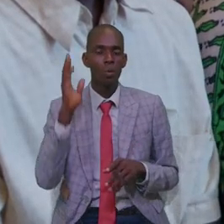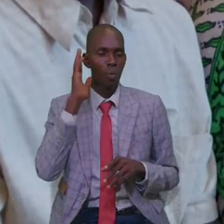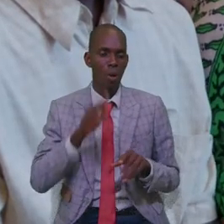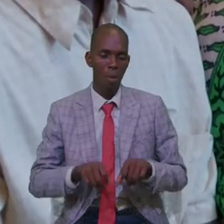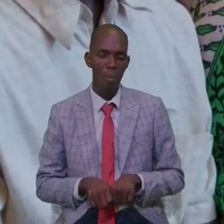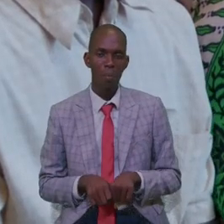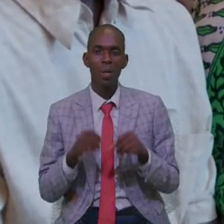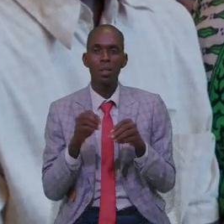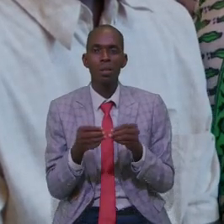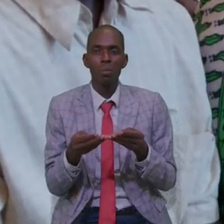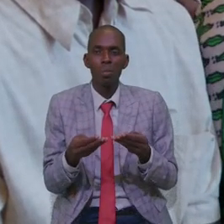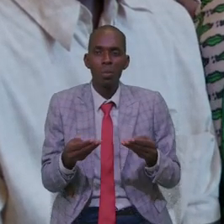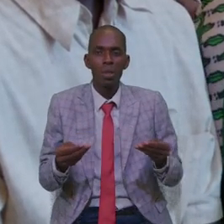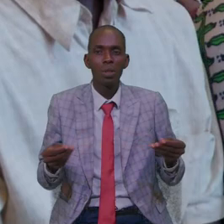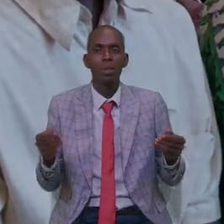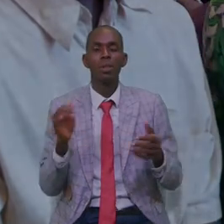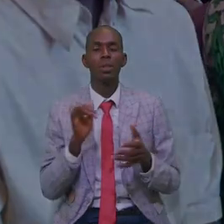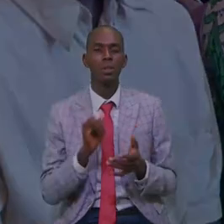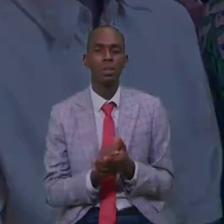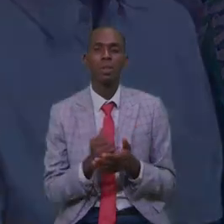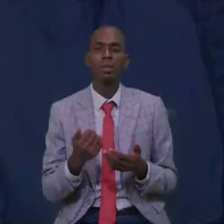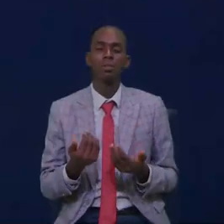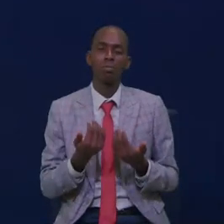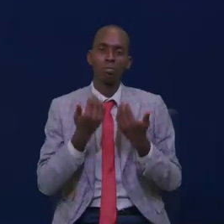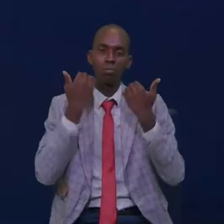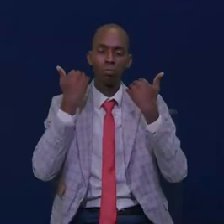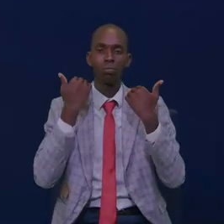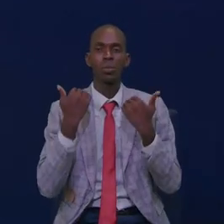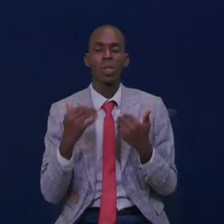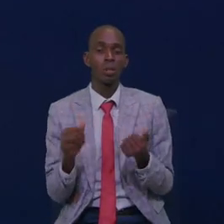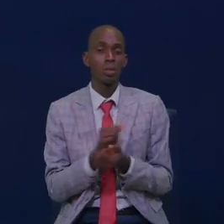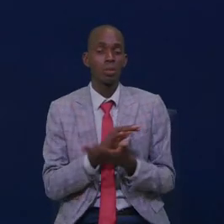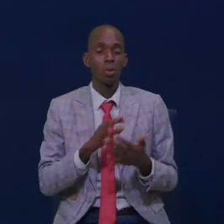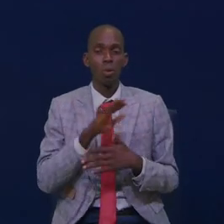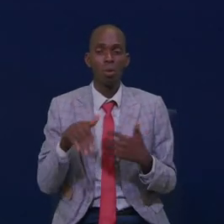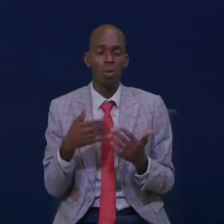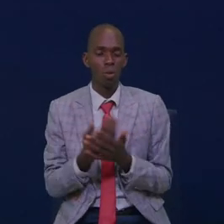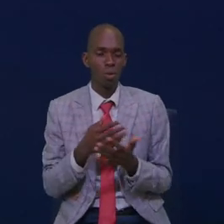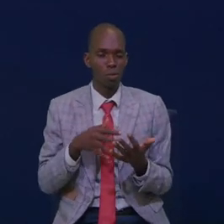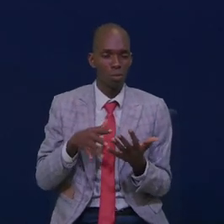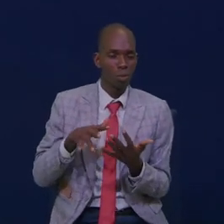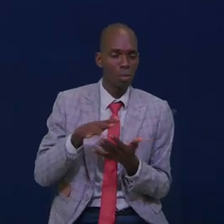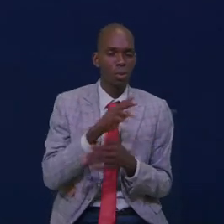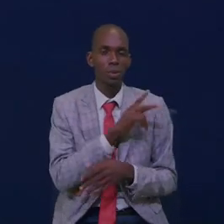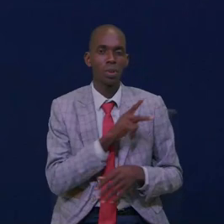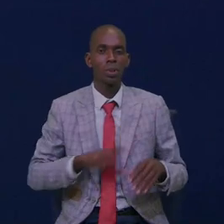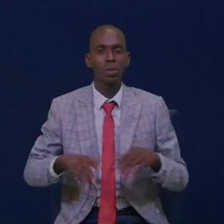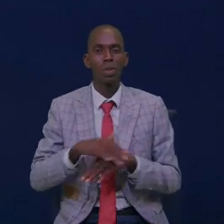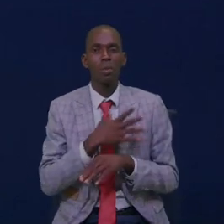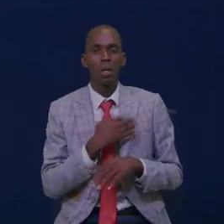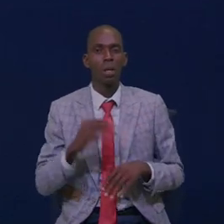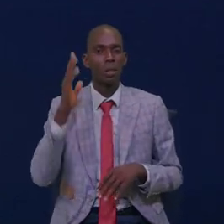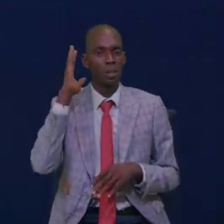in pieces and consume all these kingdoms, and it shall